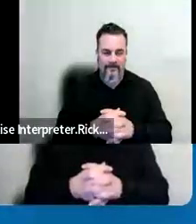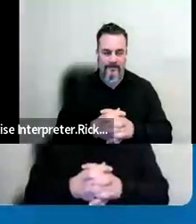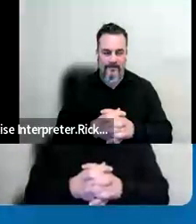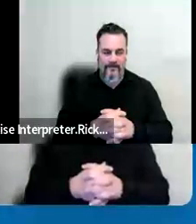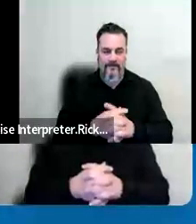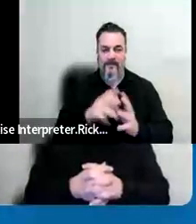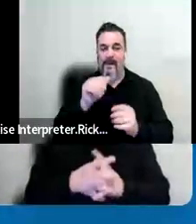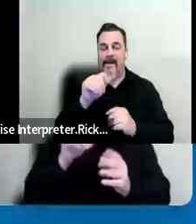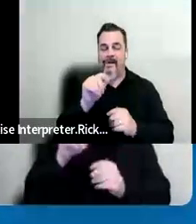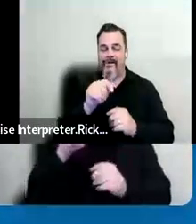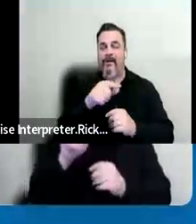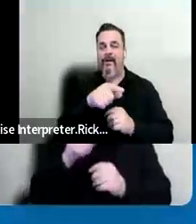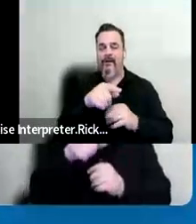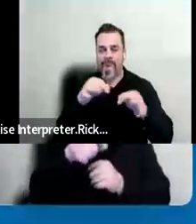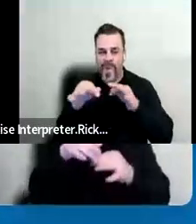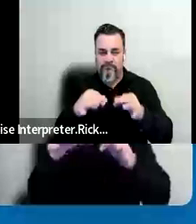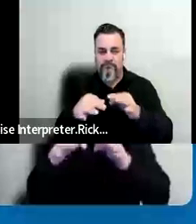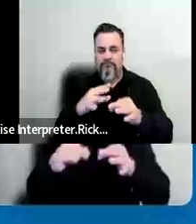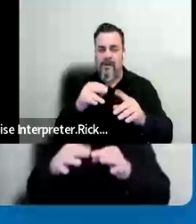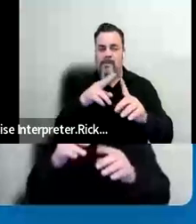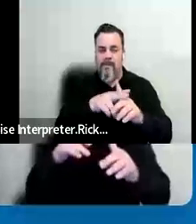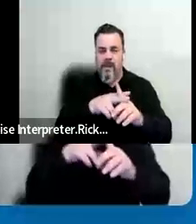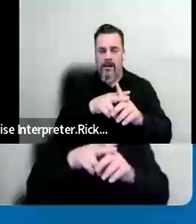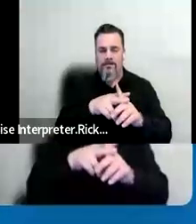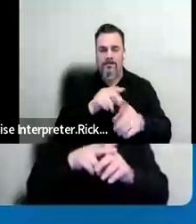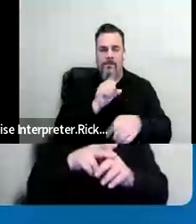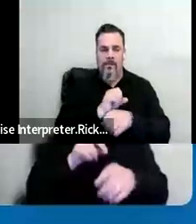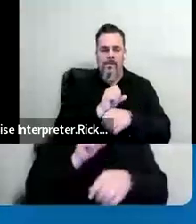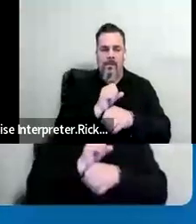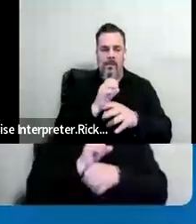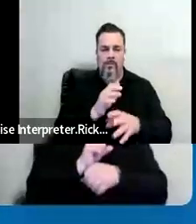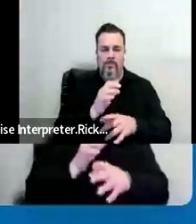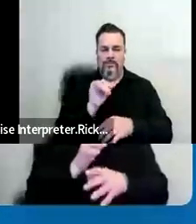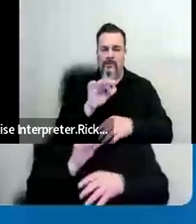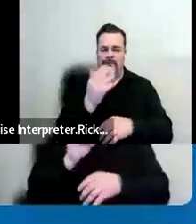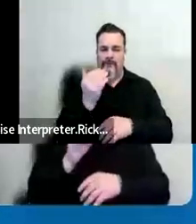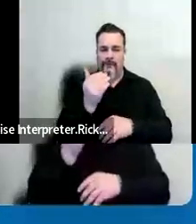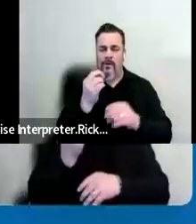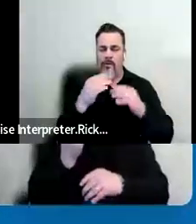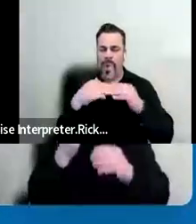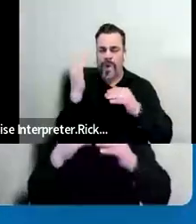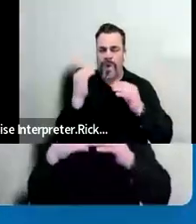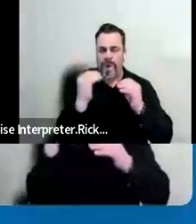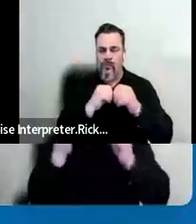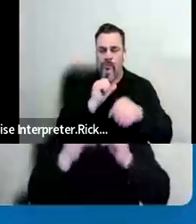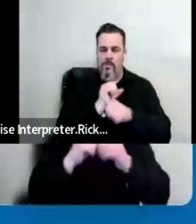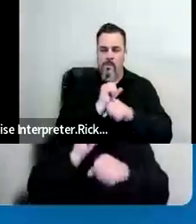The ADA covers and applies to employers of 15 or more employees,